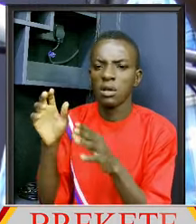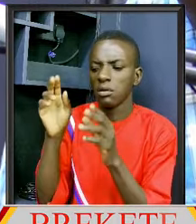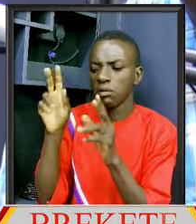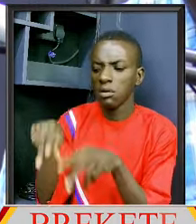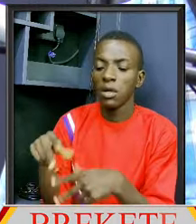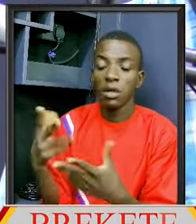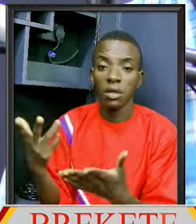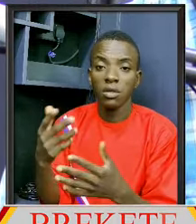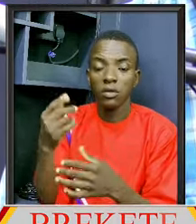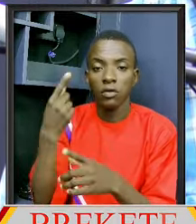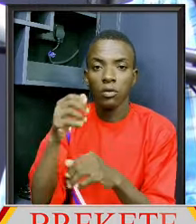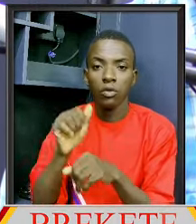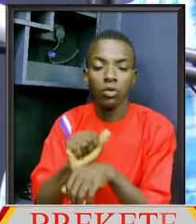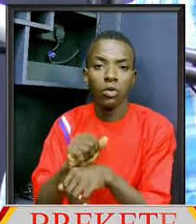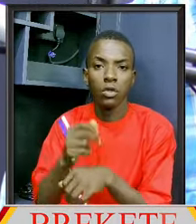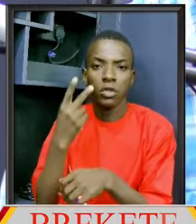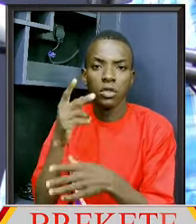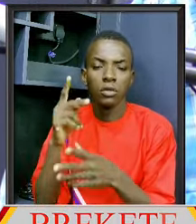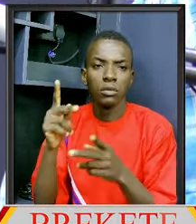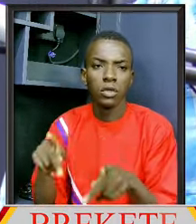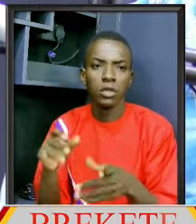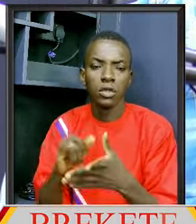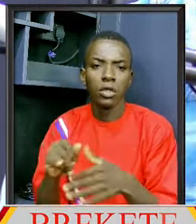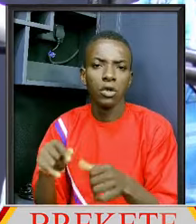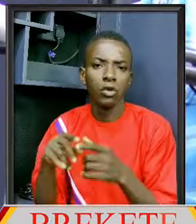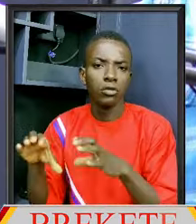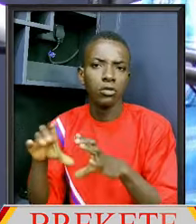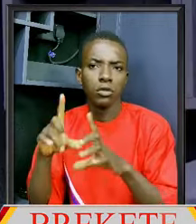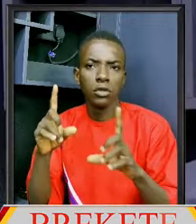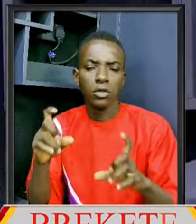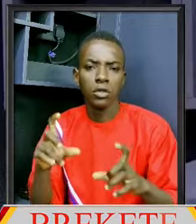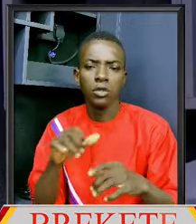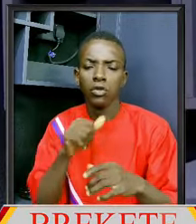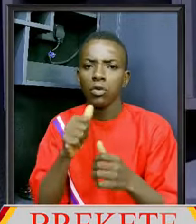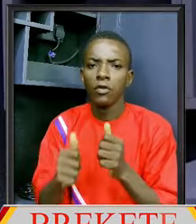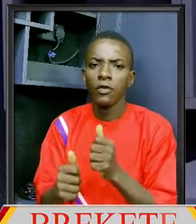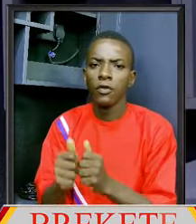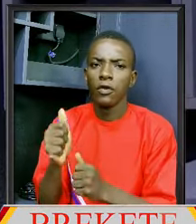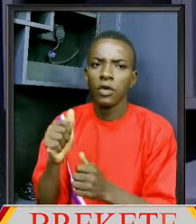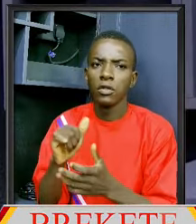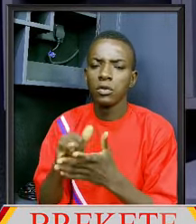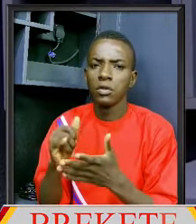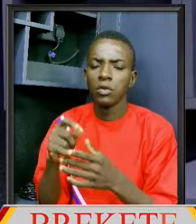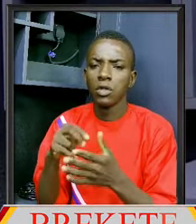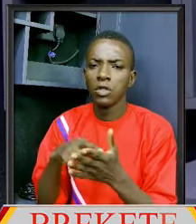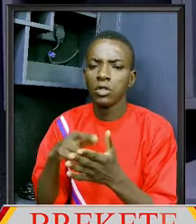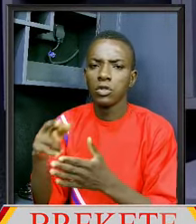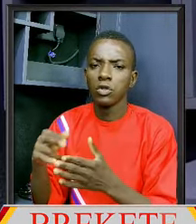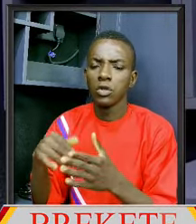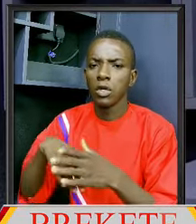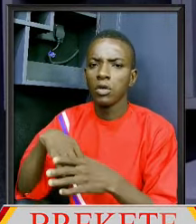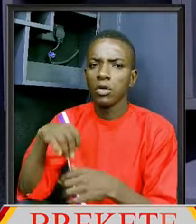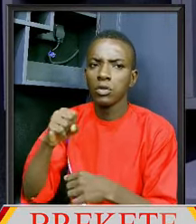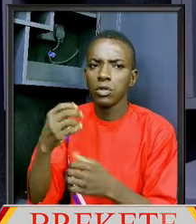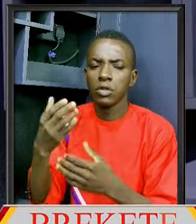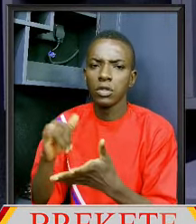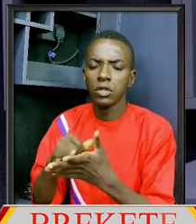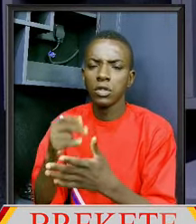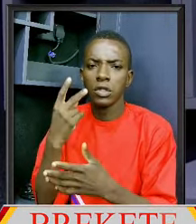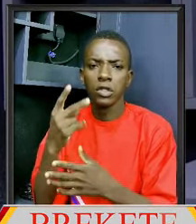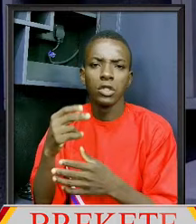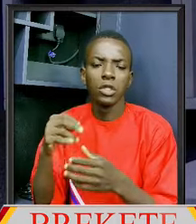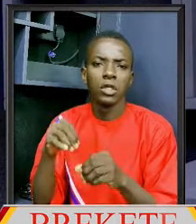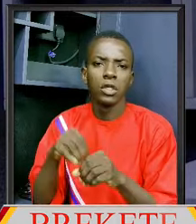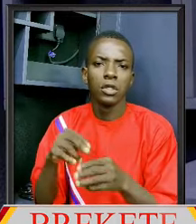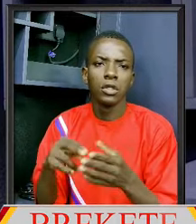time, yes. I don't see where the carry person don't go do test. You know, even far like this, when result come out, the thing where you see for